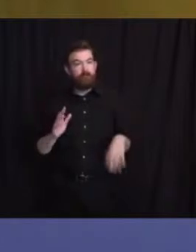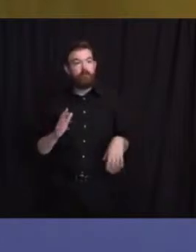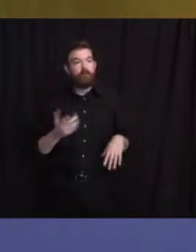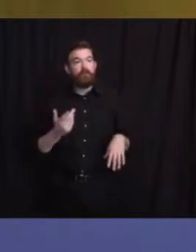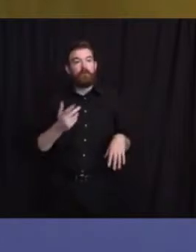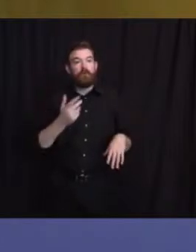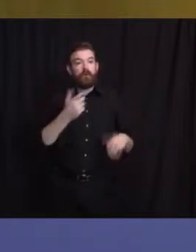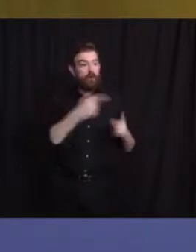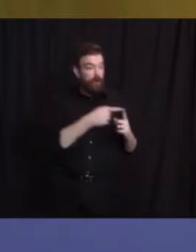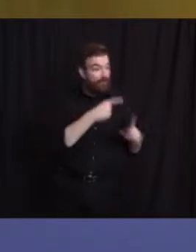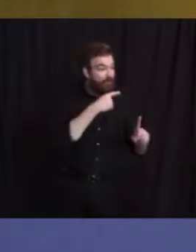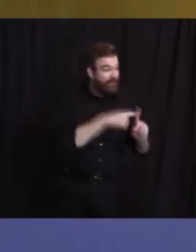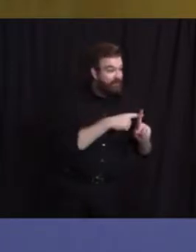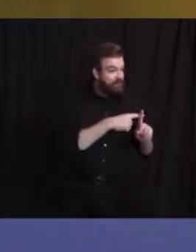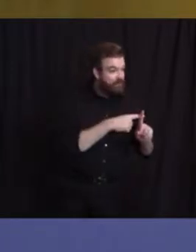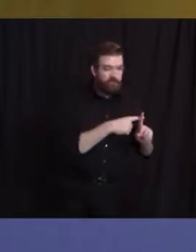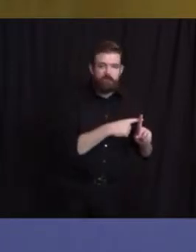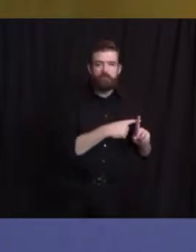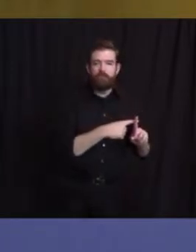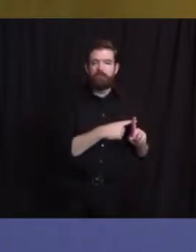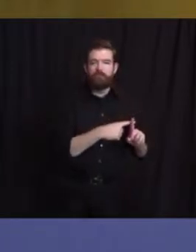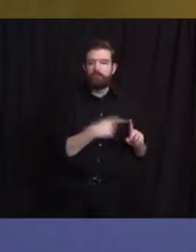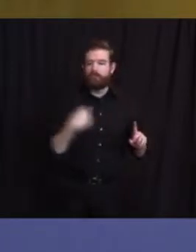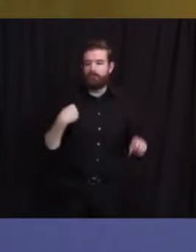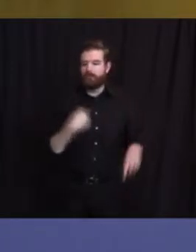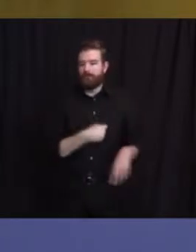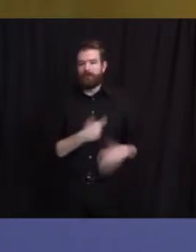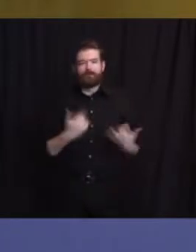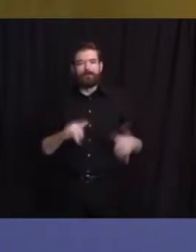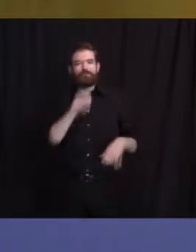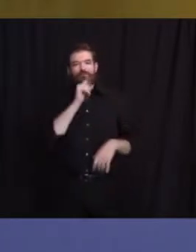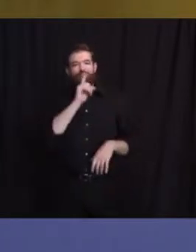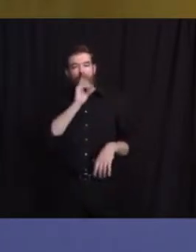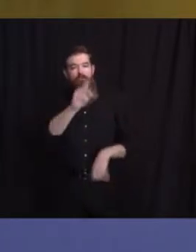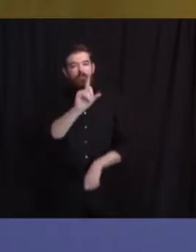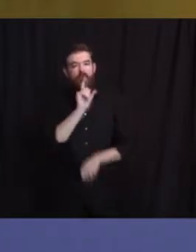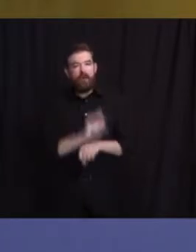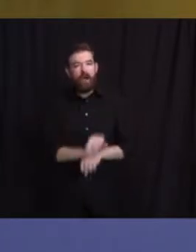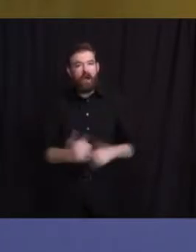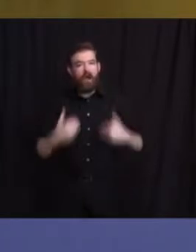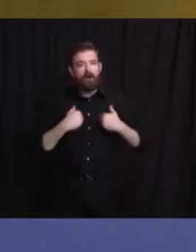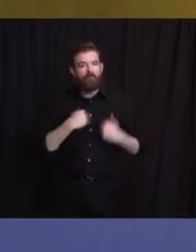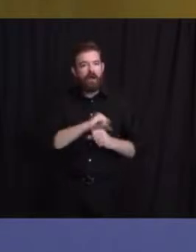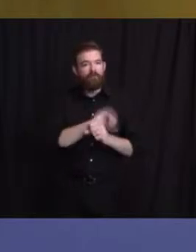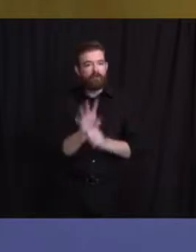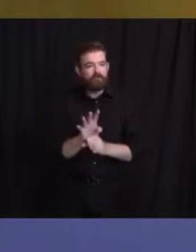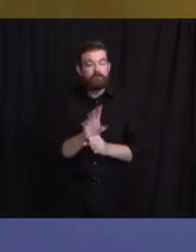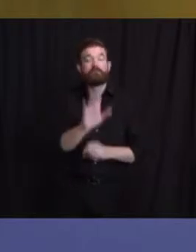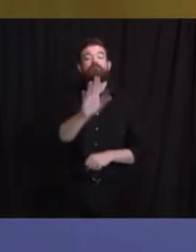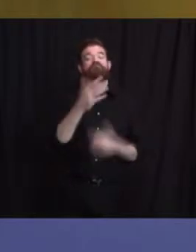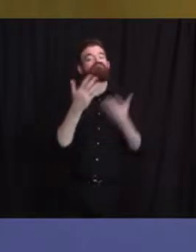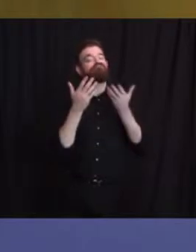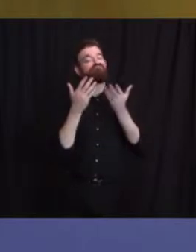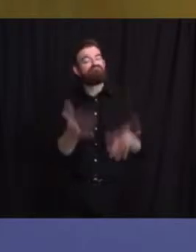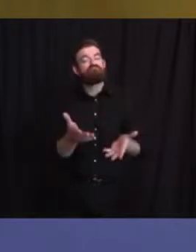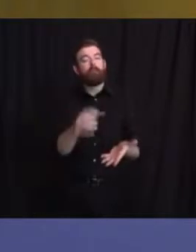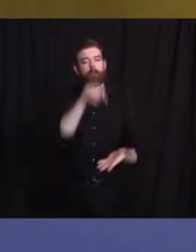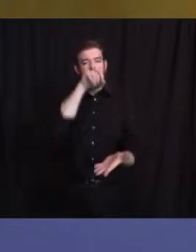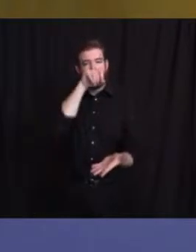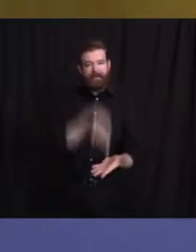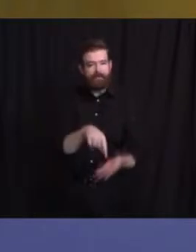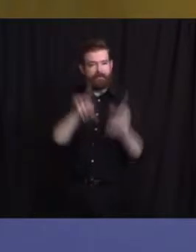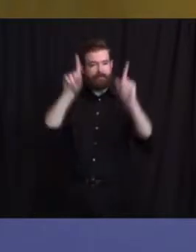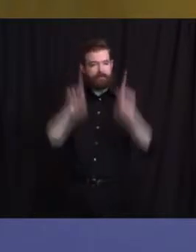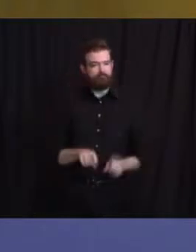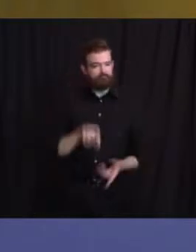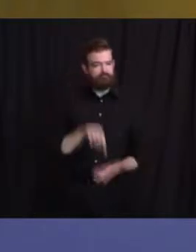encourage residents to get a diagnostic test, as this is the most valuable tool we have now, right now,